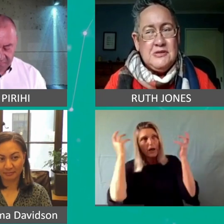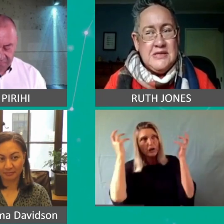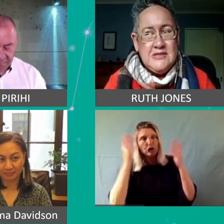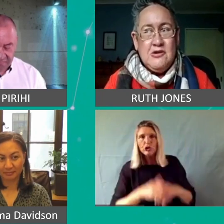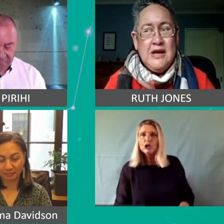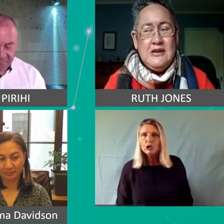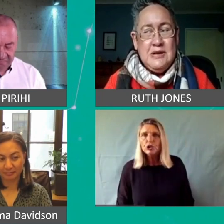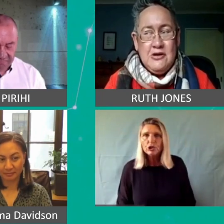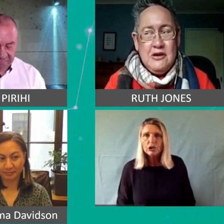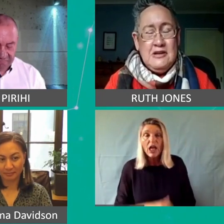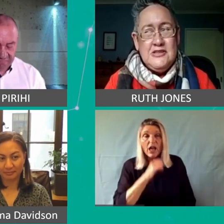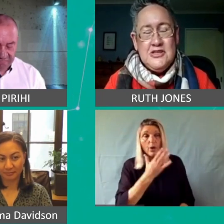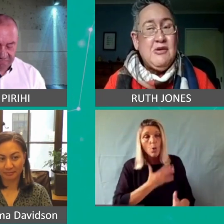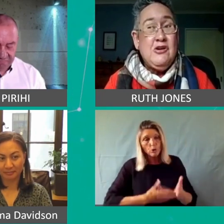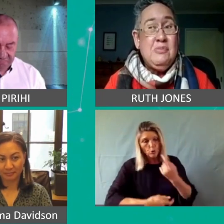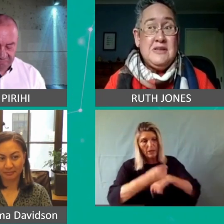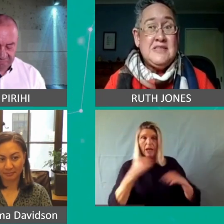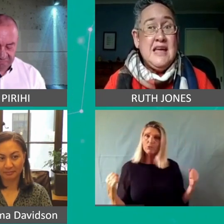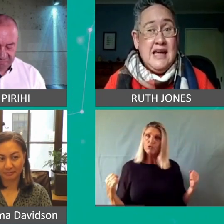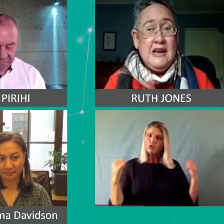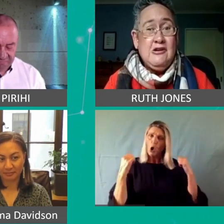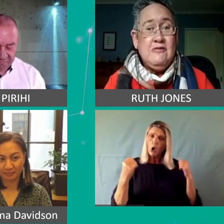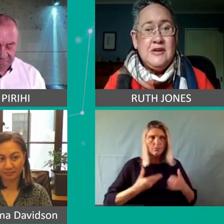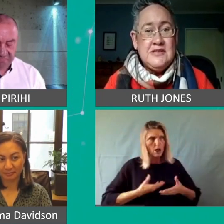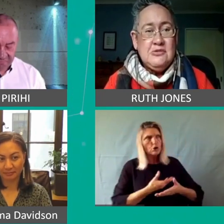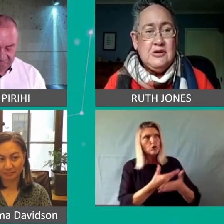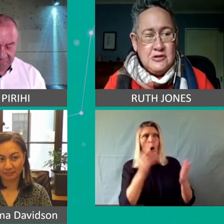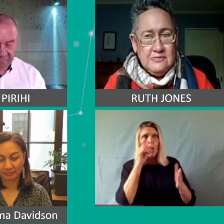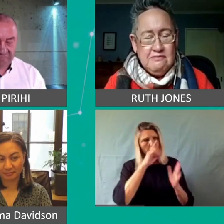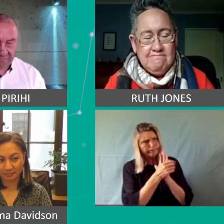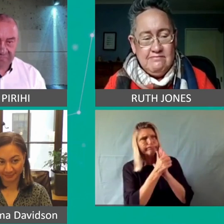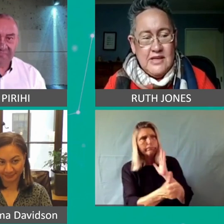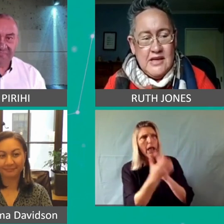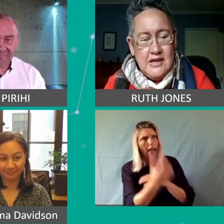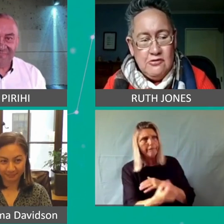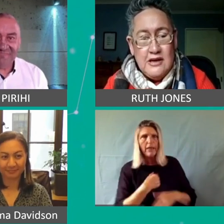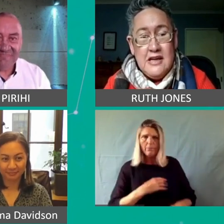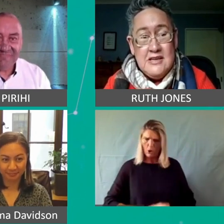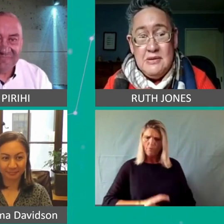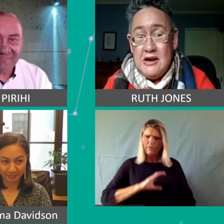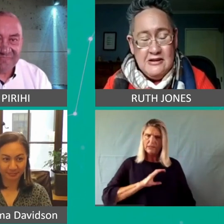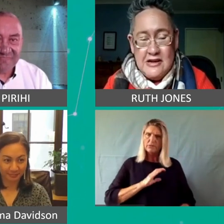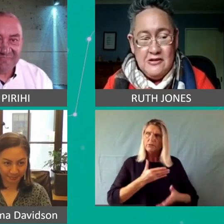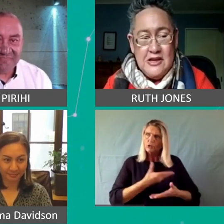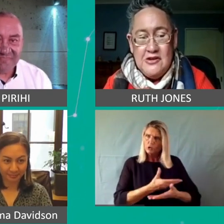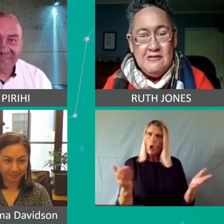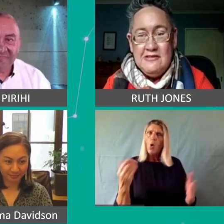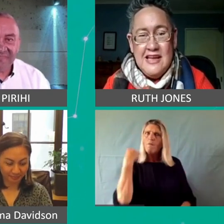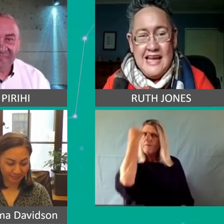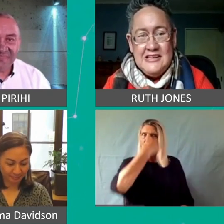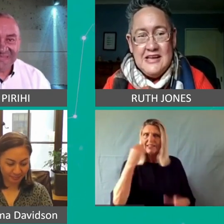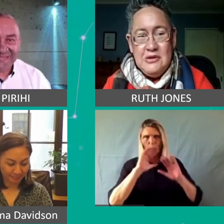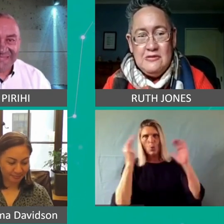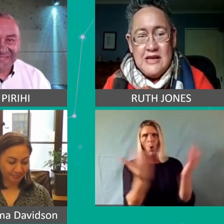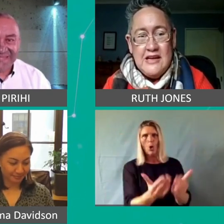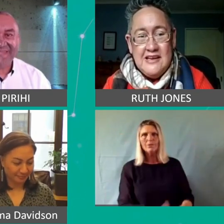order to be strong and to show our competence and our confidence to the world. Kia ora. Debbie, I know that you can